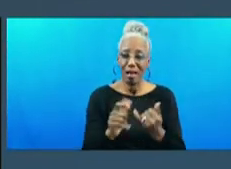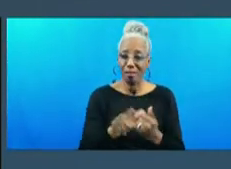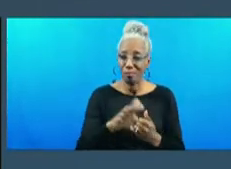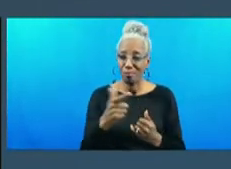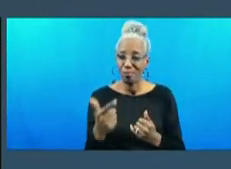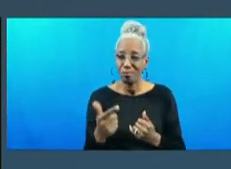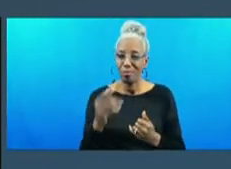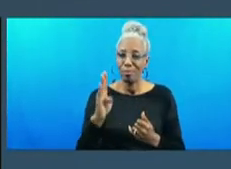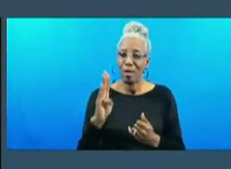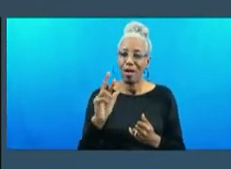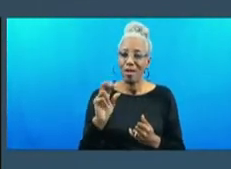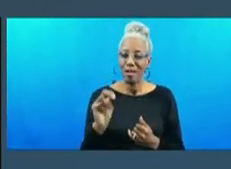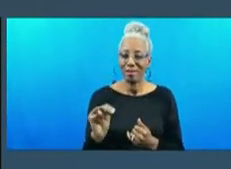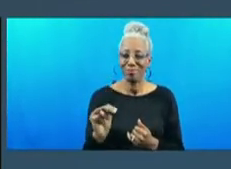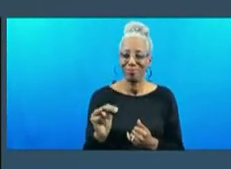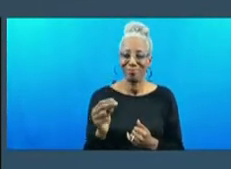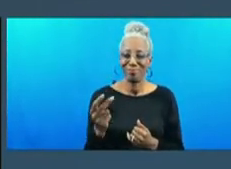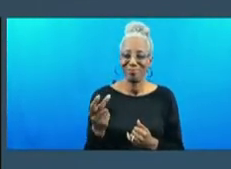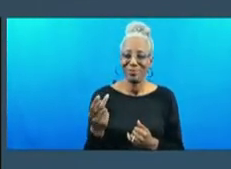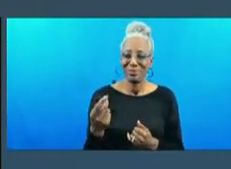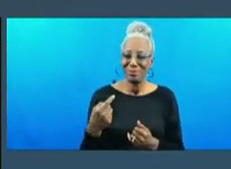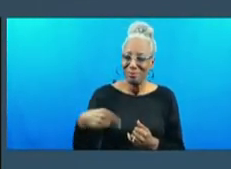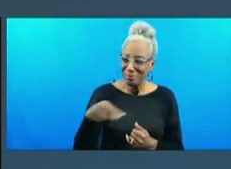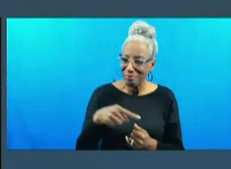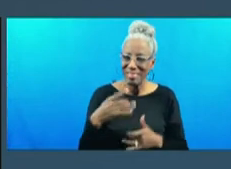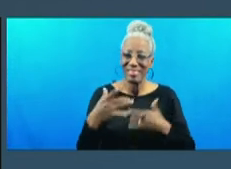begin right now. Byron.